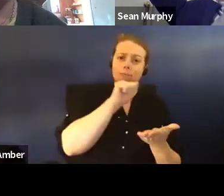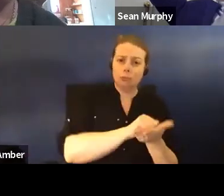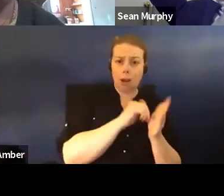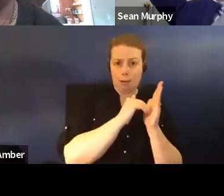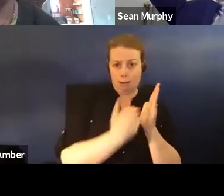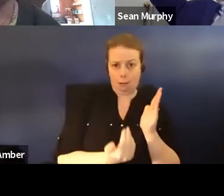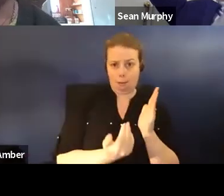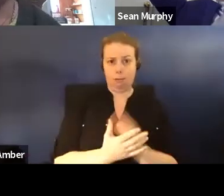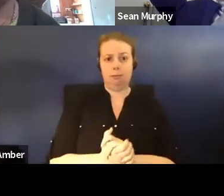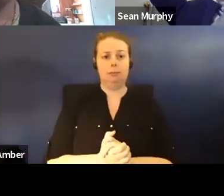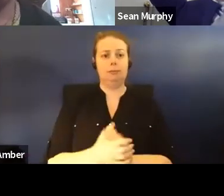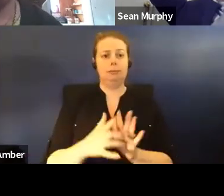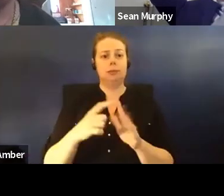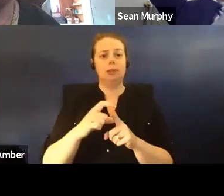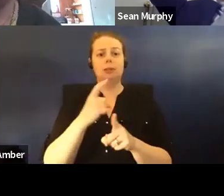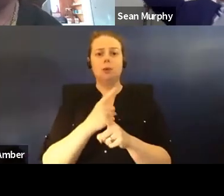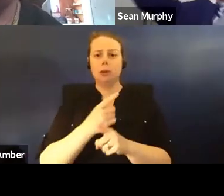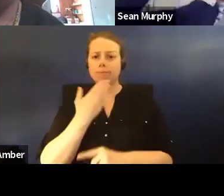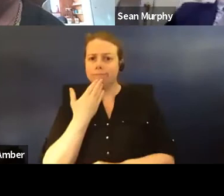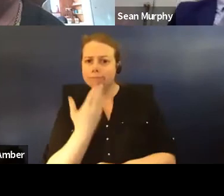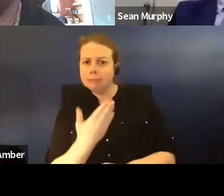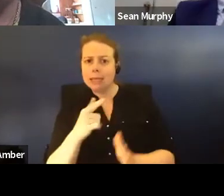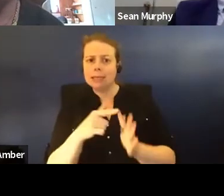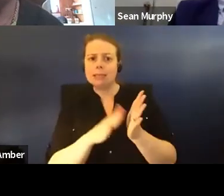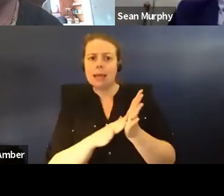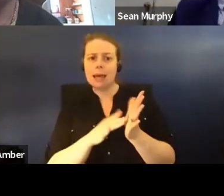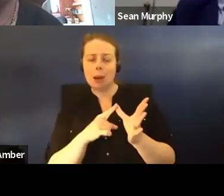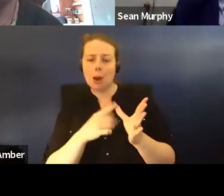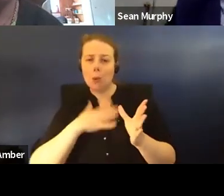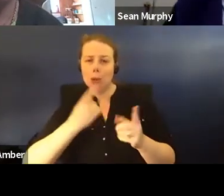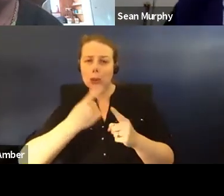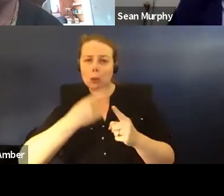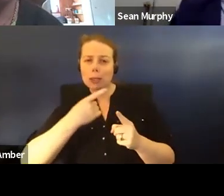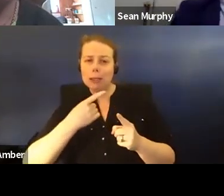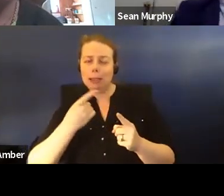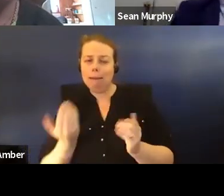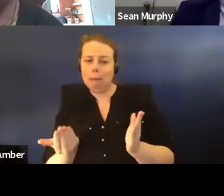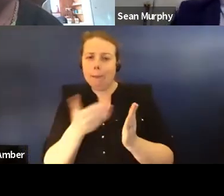Thanks, Emma. Just before we switch gears, I just want to quickly pick up a question